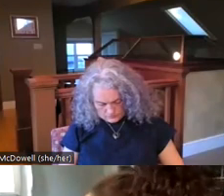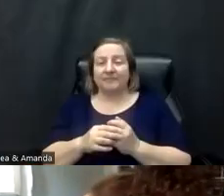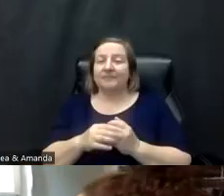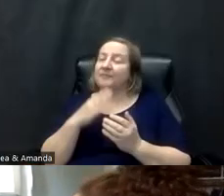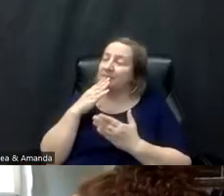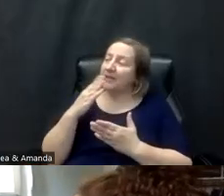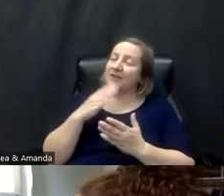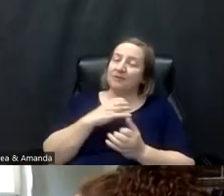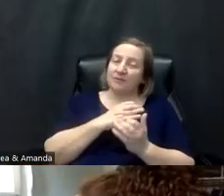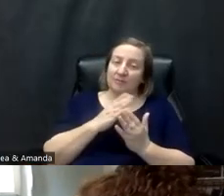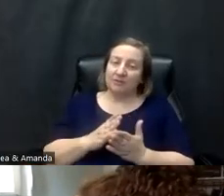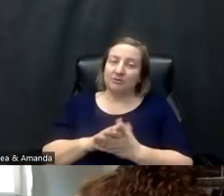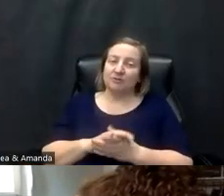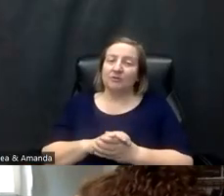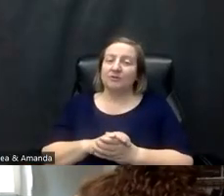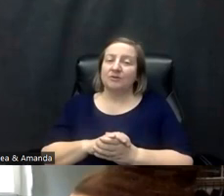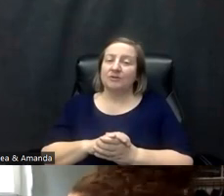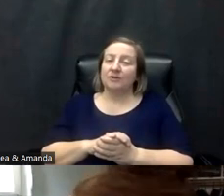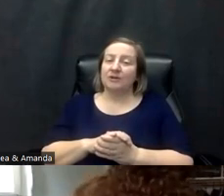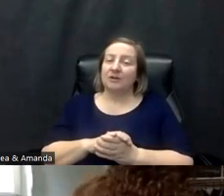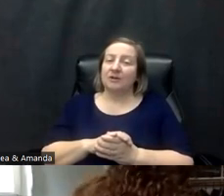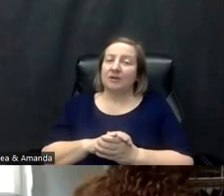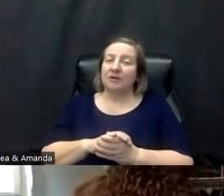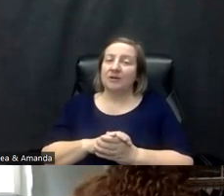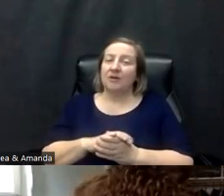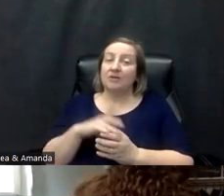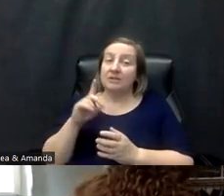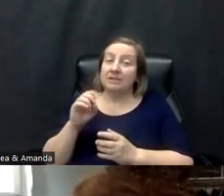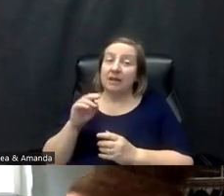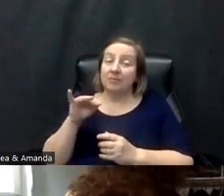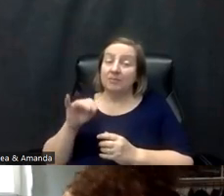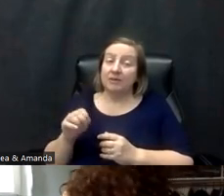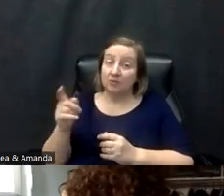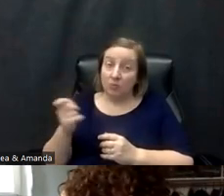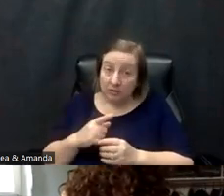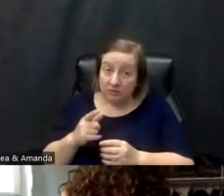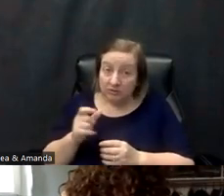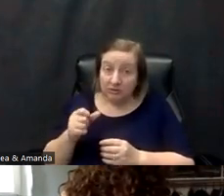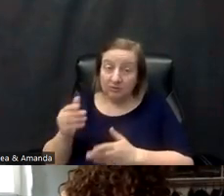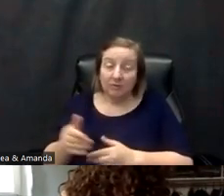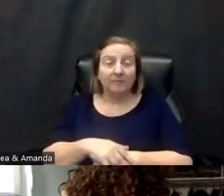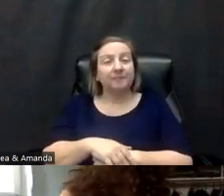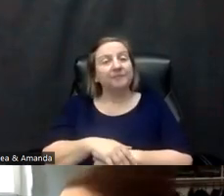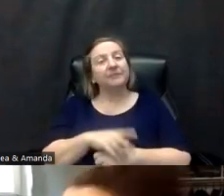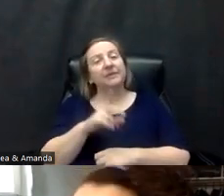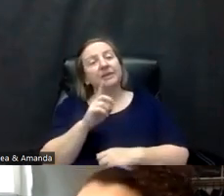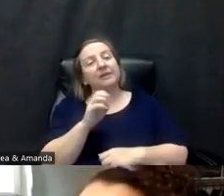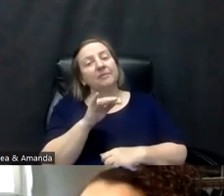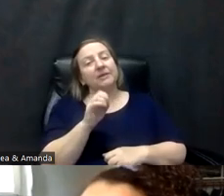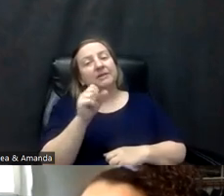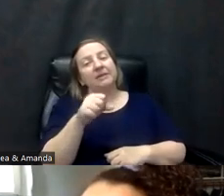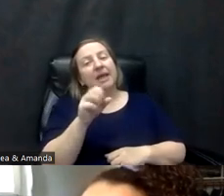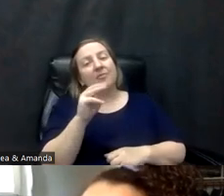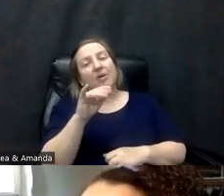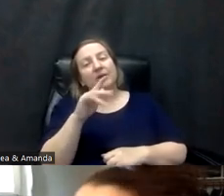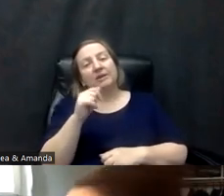you, Commissioner. Is that a question? Oh, Debbie, Commissioner Debbie, please go ahead. Yeah, Monica, thanks. You